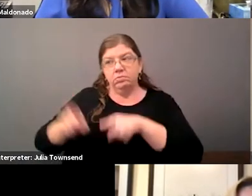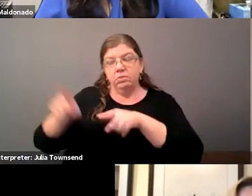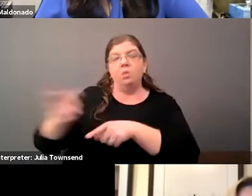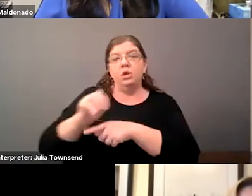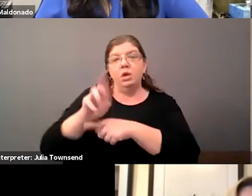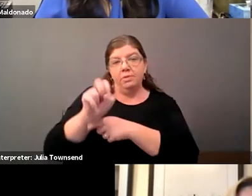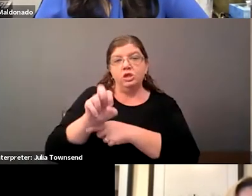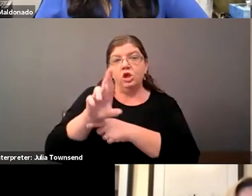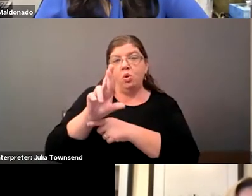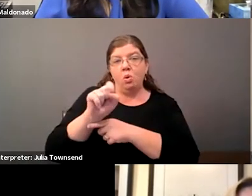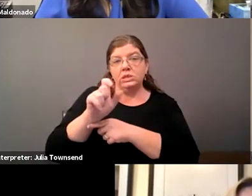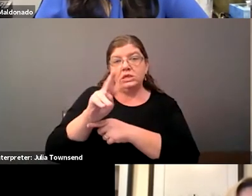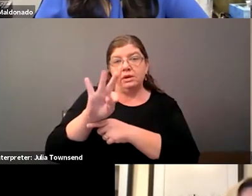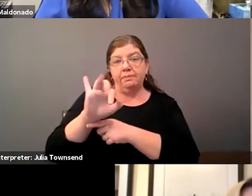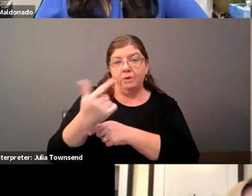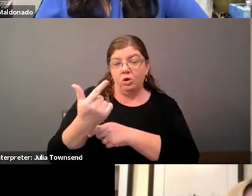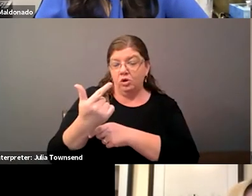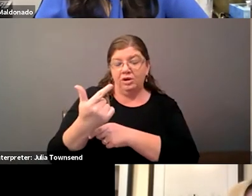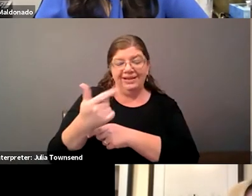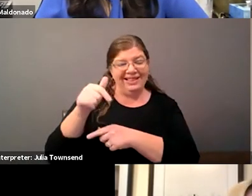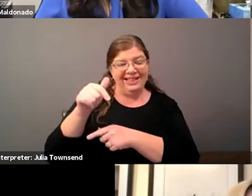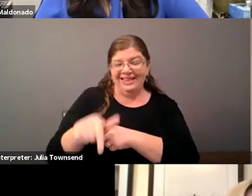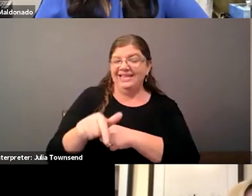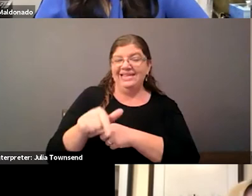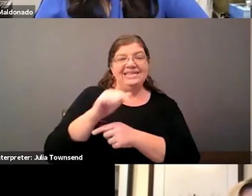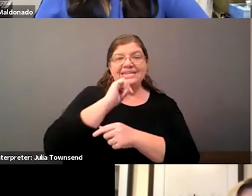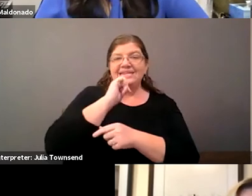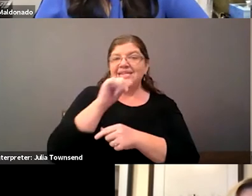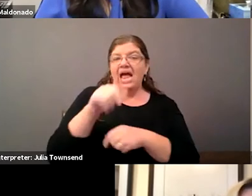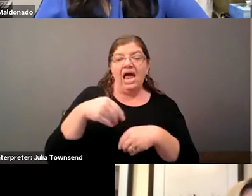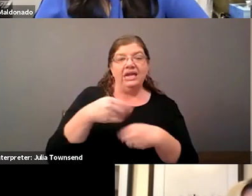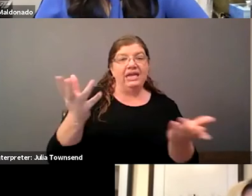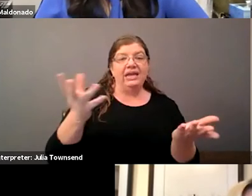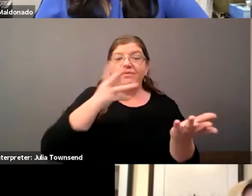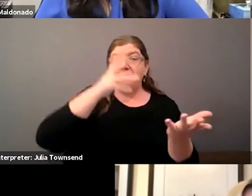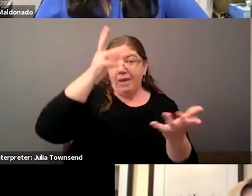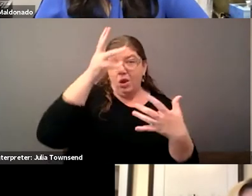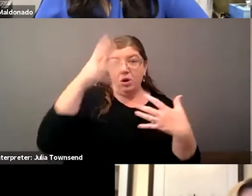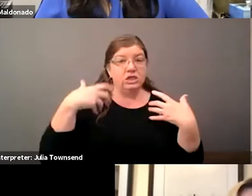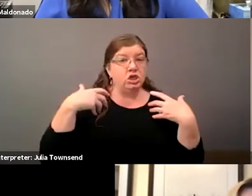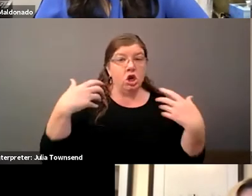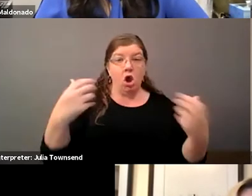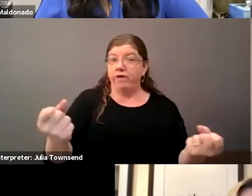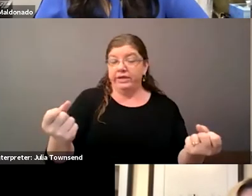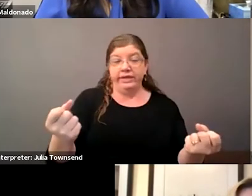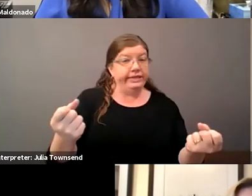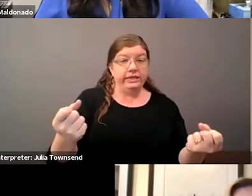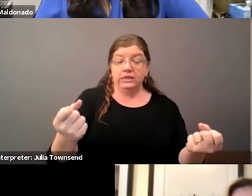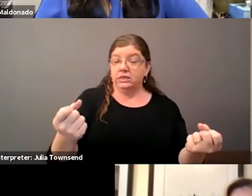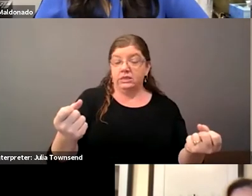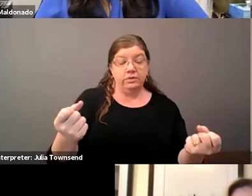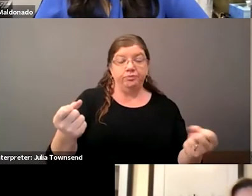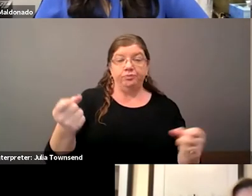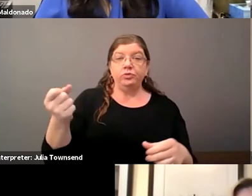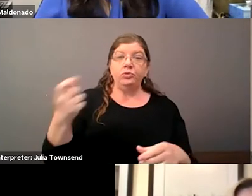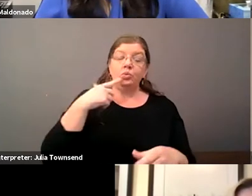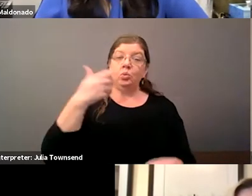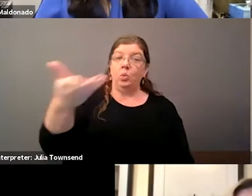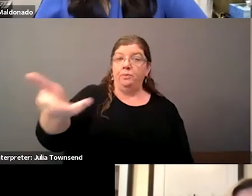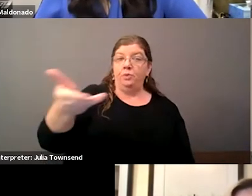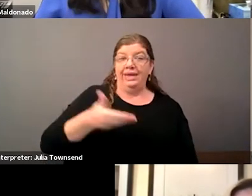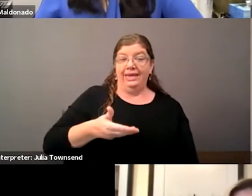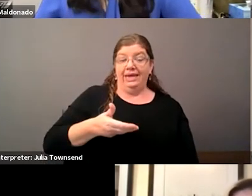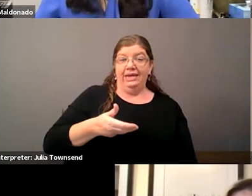comments this does not give parents confidence uh to bring in a an